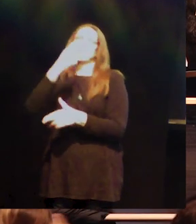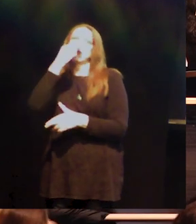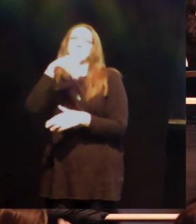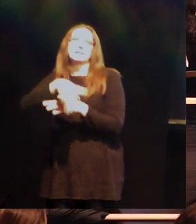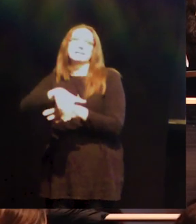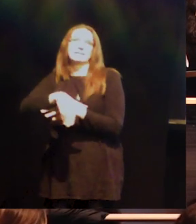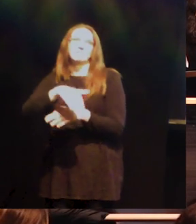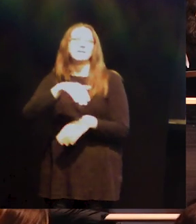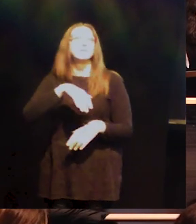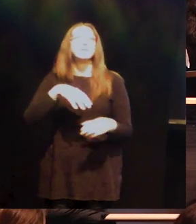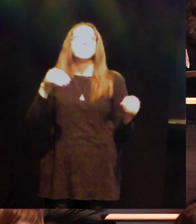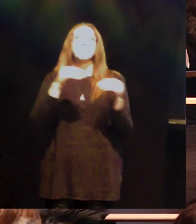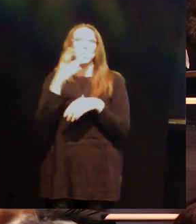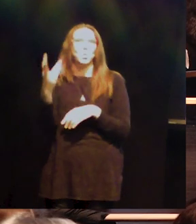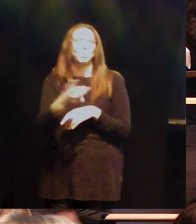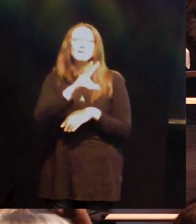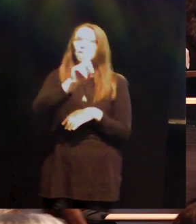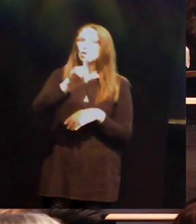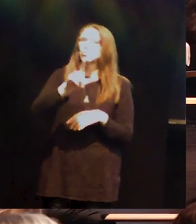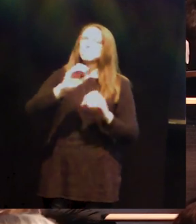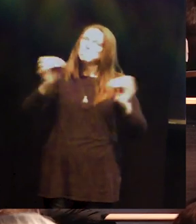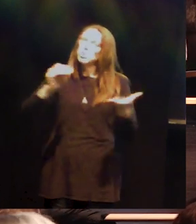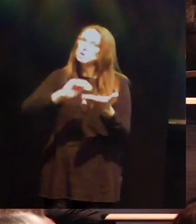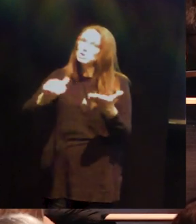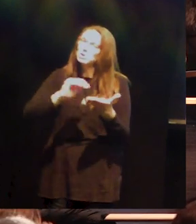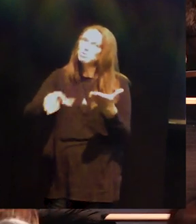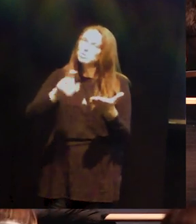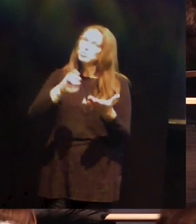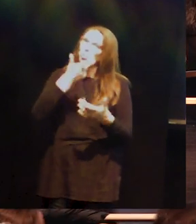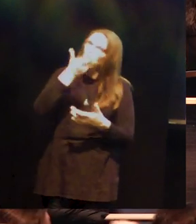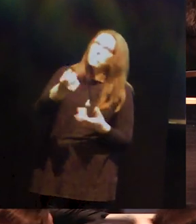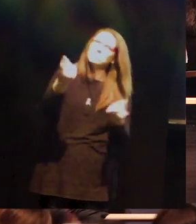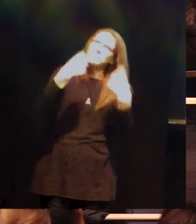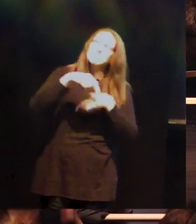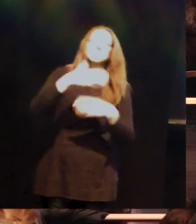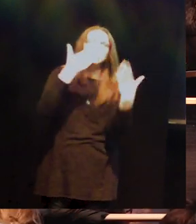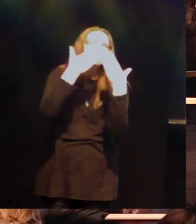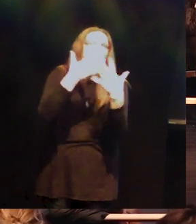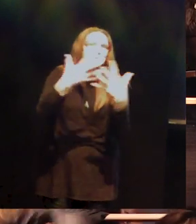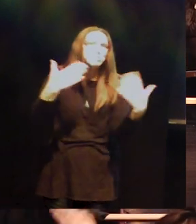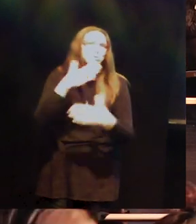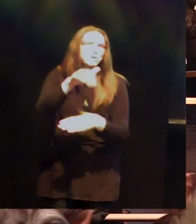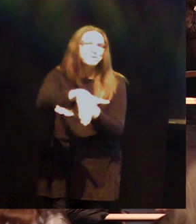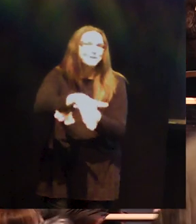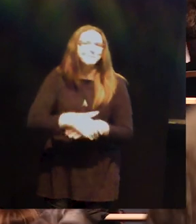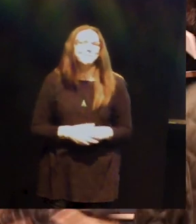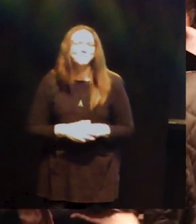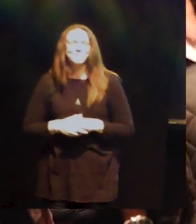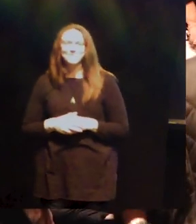Wednesday. Virtual as well. There's no excuses. Tell your friends and join us. Thank you so much and have a good night.